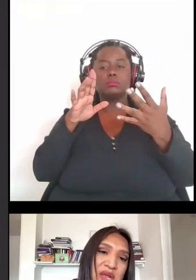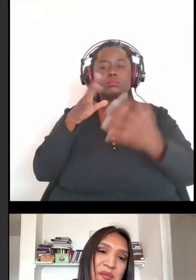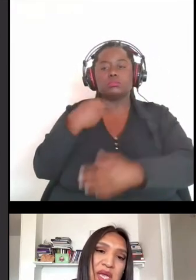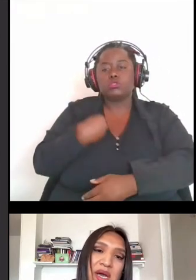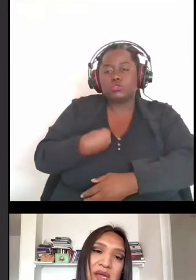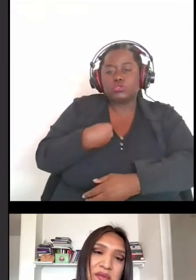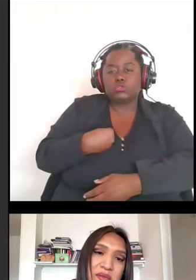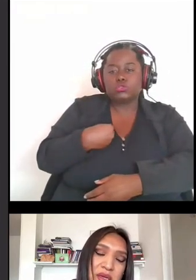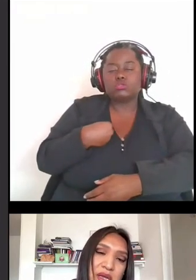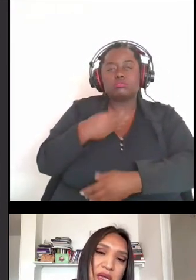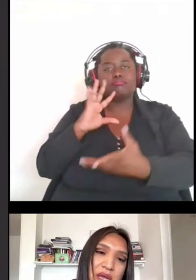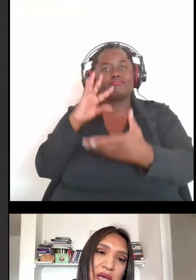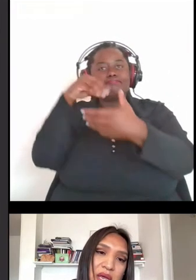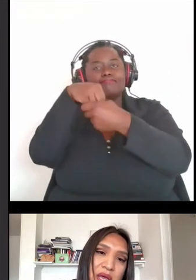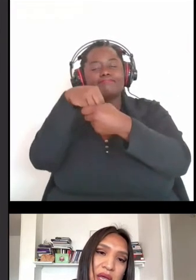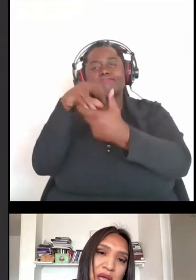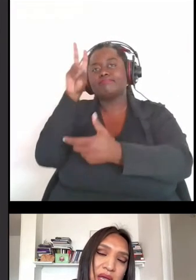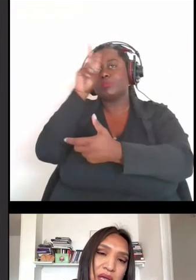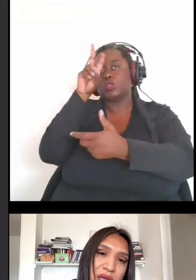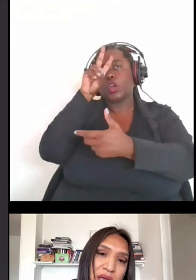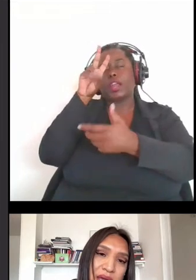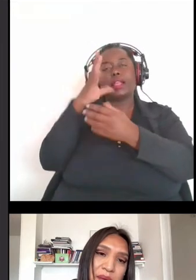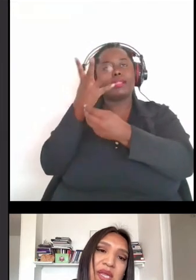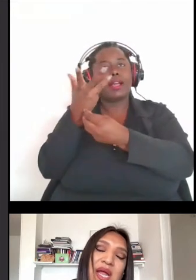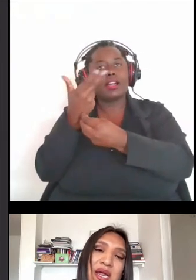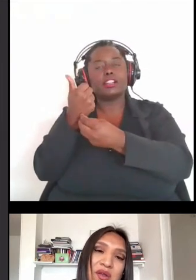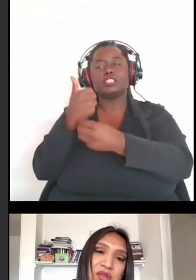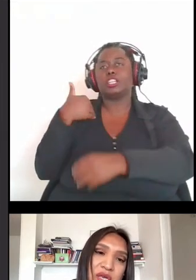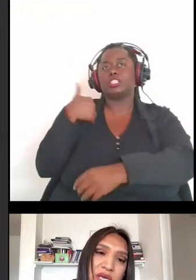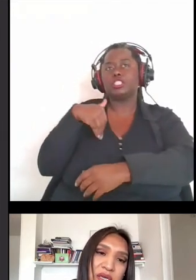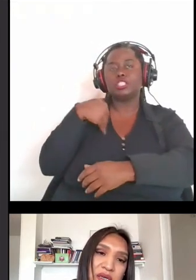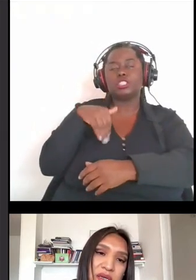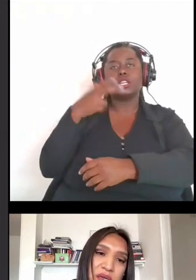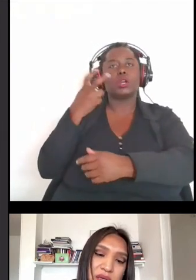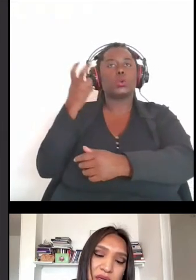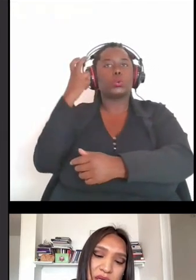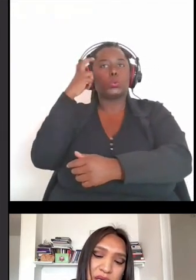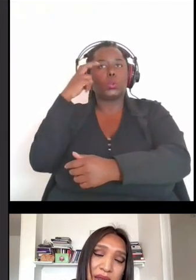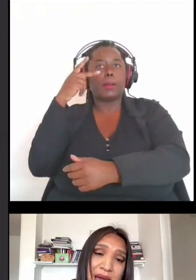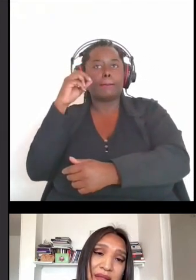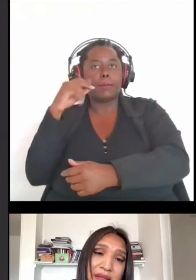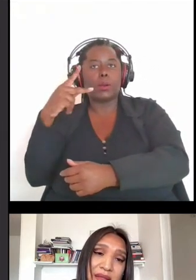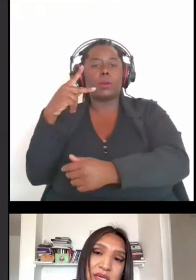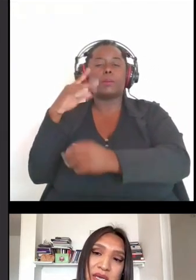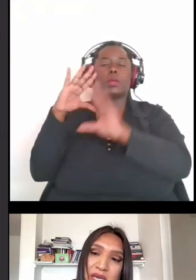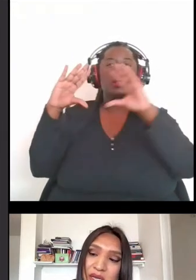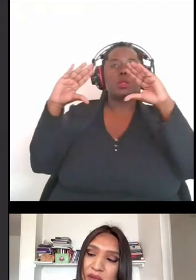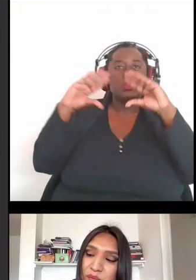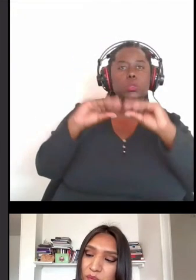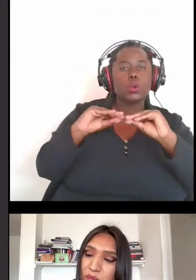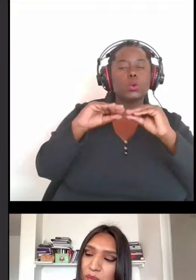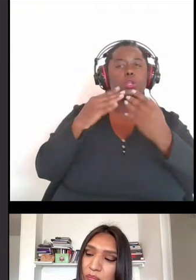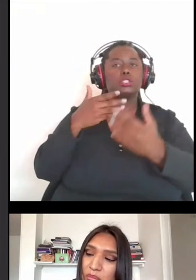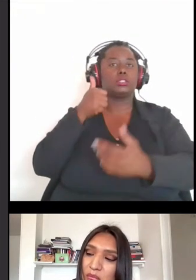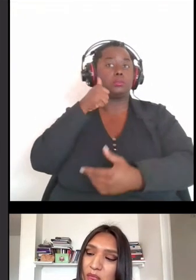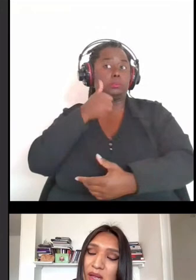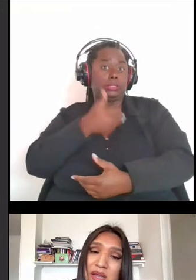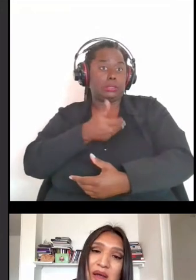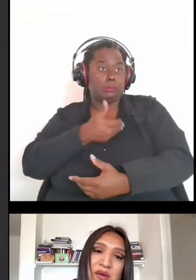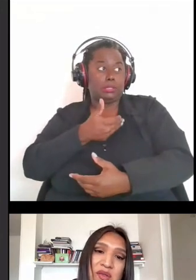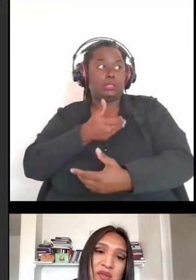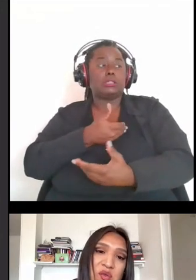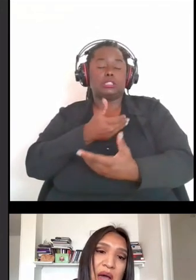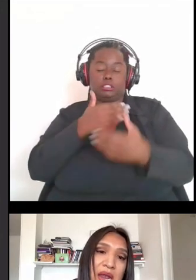in areas or fields of the Argentinian pop art The Nightlife my